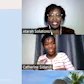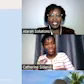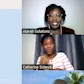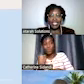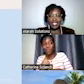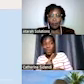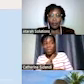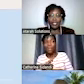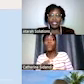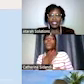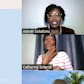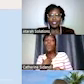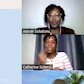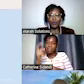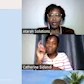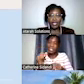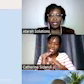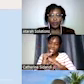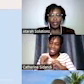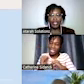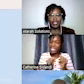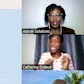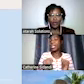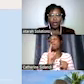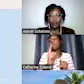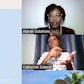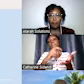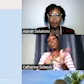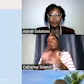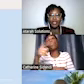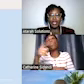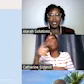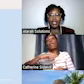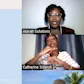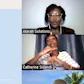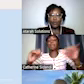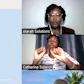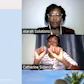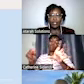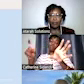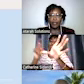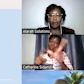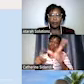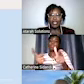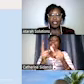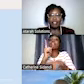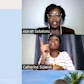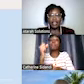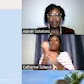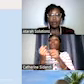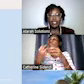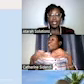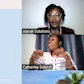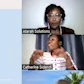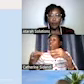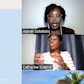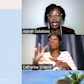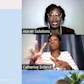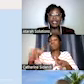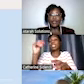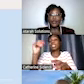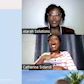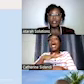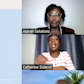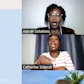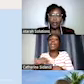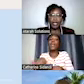some TLC, please get in touch with WeClean. We can link you up with them. They do free pickup and delivery around Nairobi,